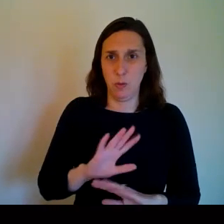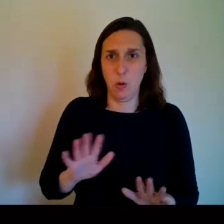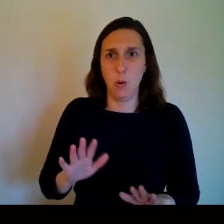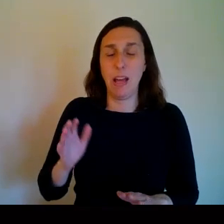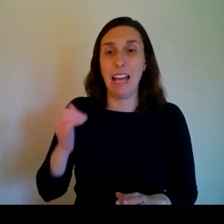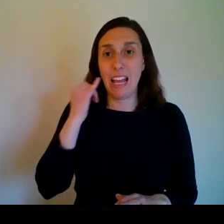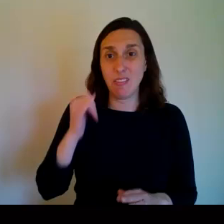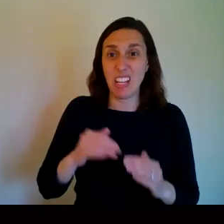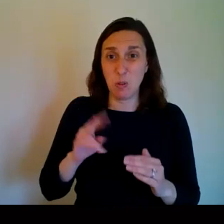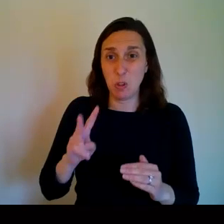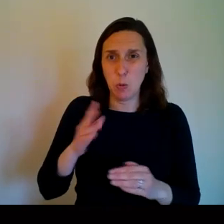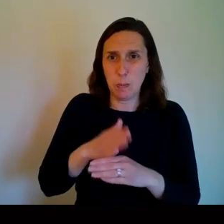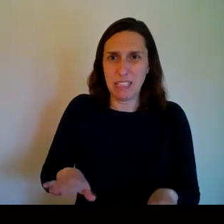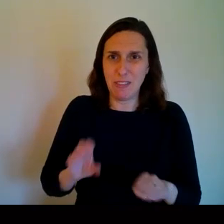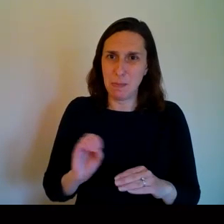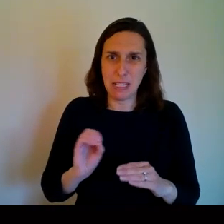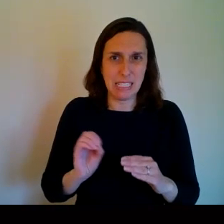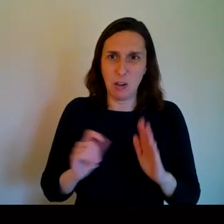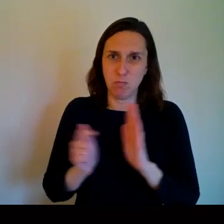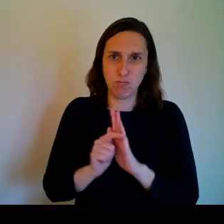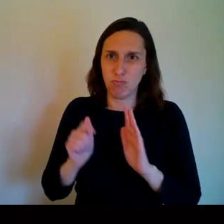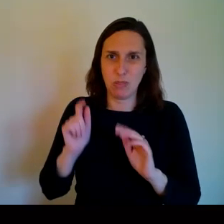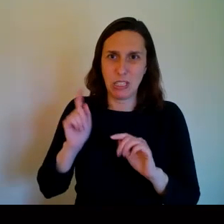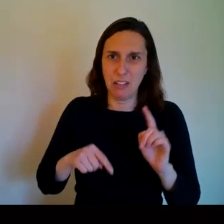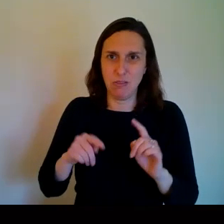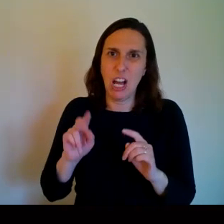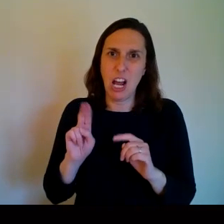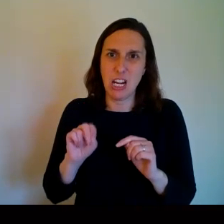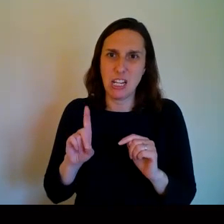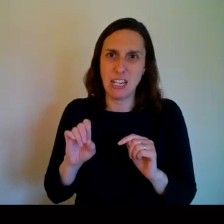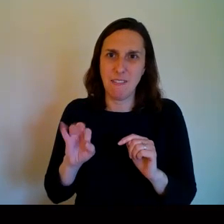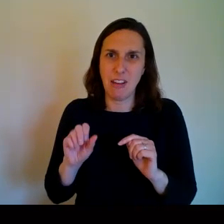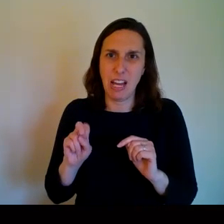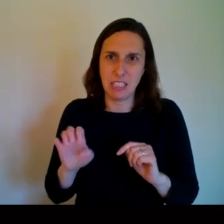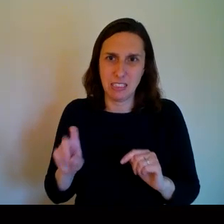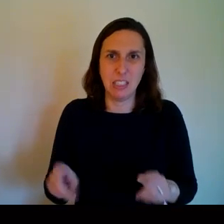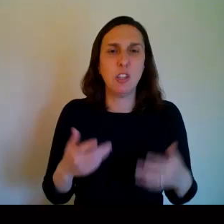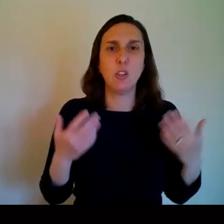0. So my new function, I'll say the sum